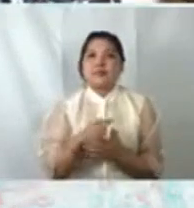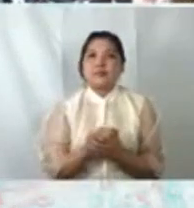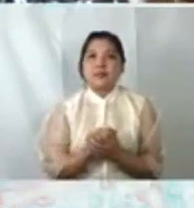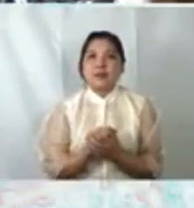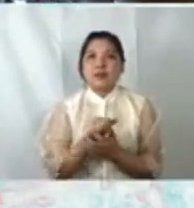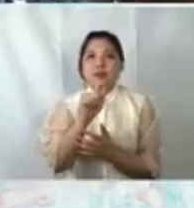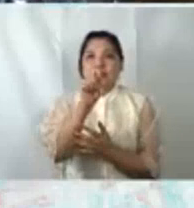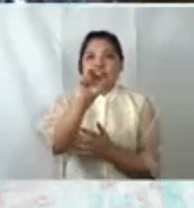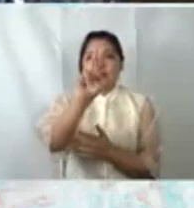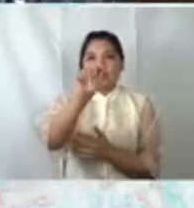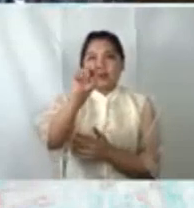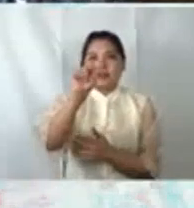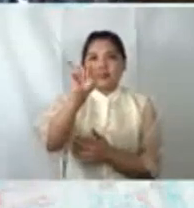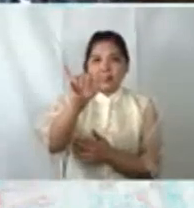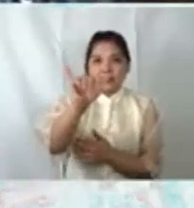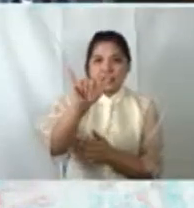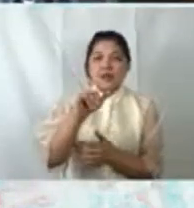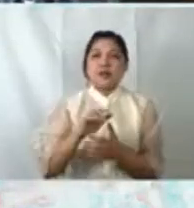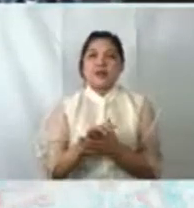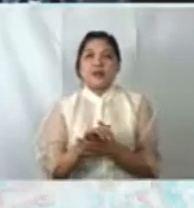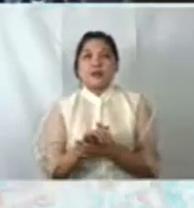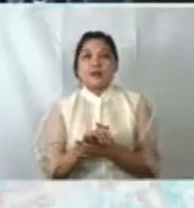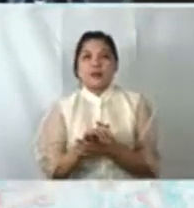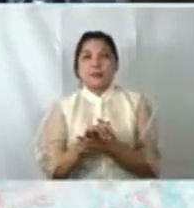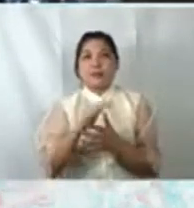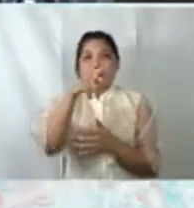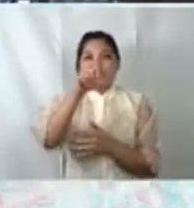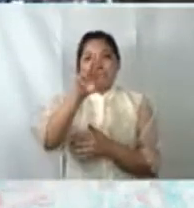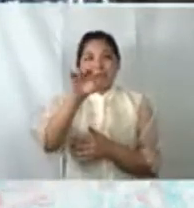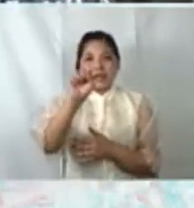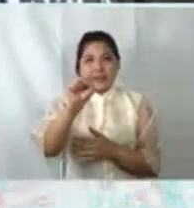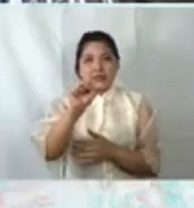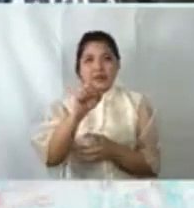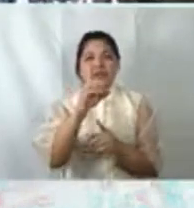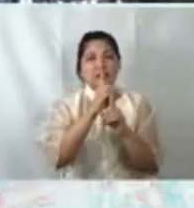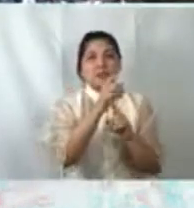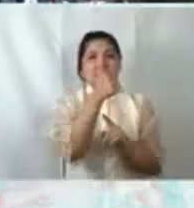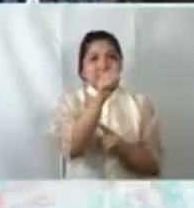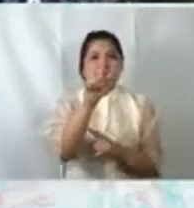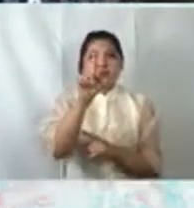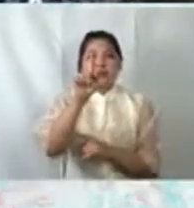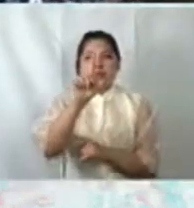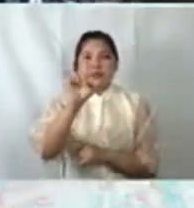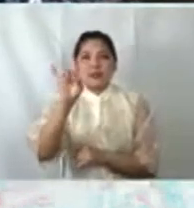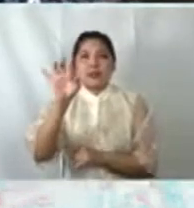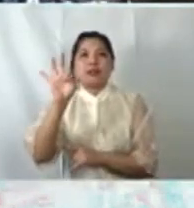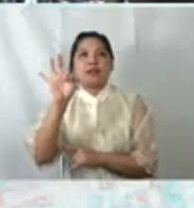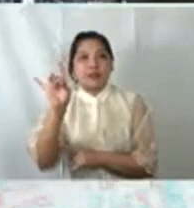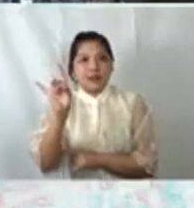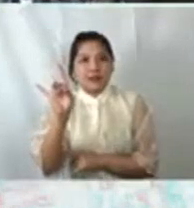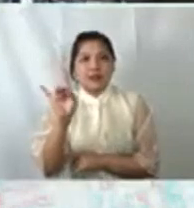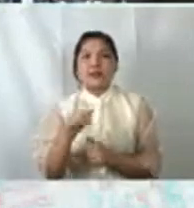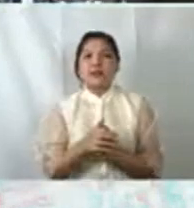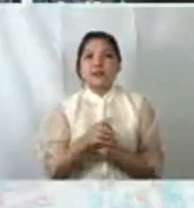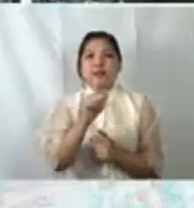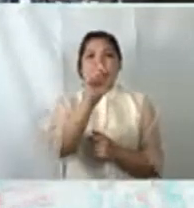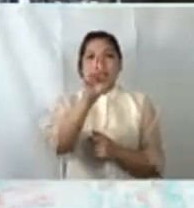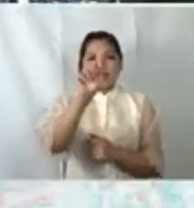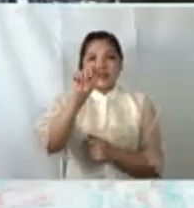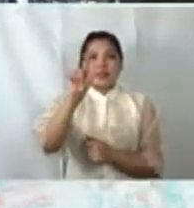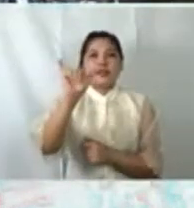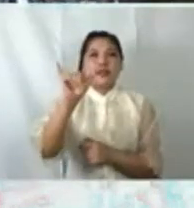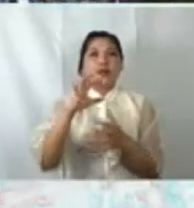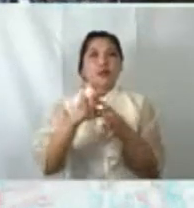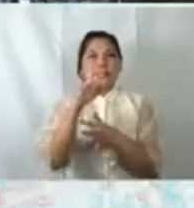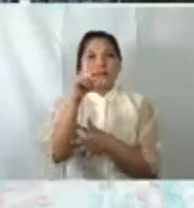of Peace with Spain, ito po yung Treaty of Paris noong December 10, 1898, commonly known as the Treaty of Paris and by the Treaty